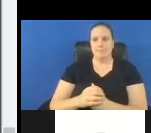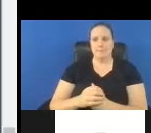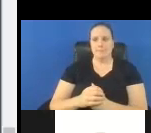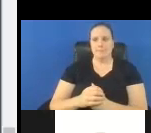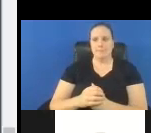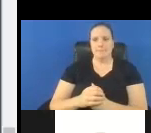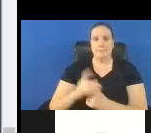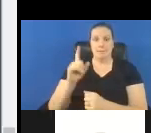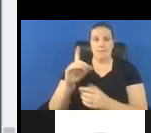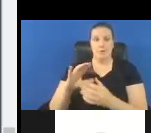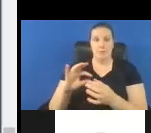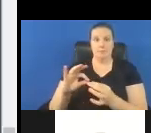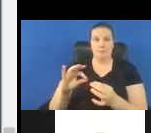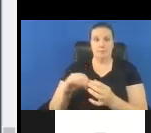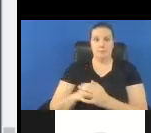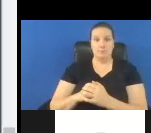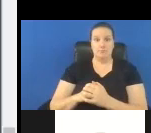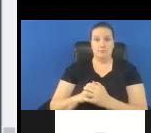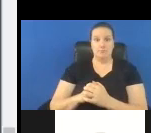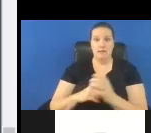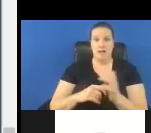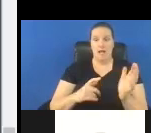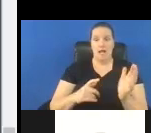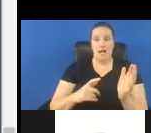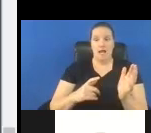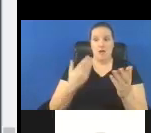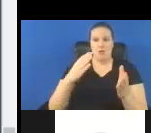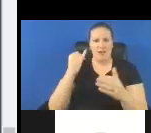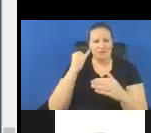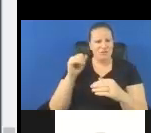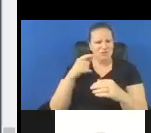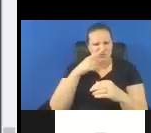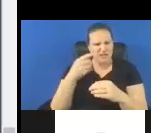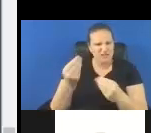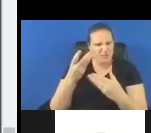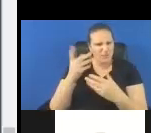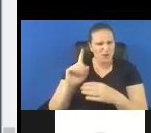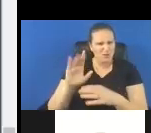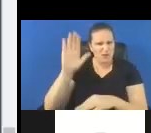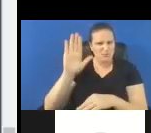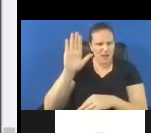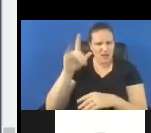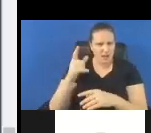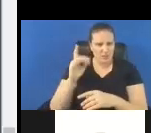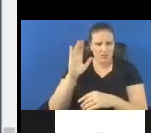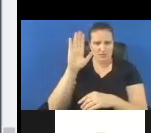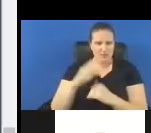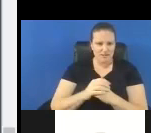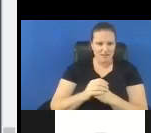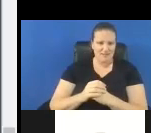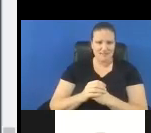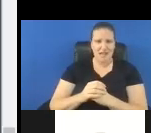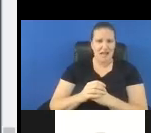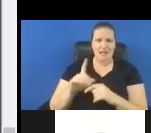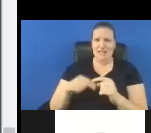I have a comment. I swear, I don't know. If somebody could tell me where to raise my hand, I would raise my hand. But for the Feel- life of me, feel I free. do not see